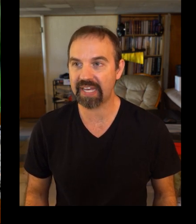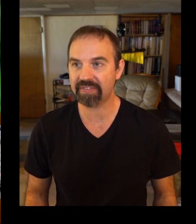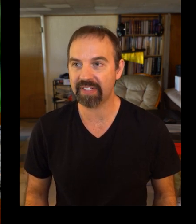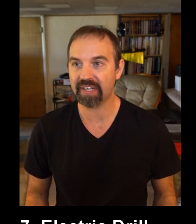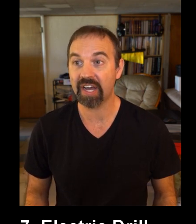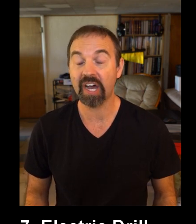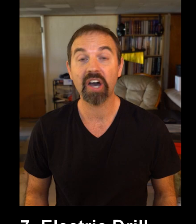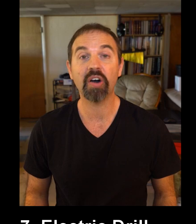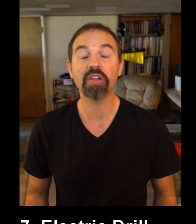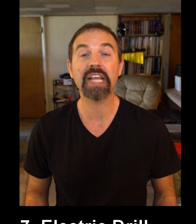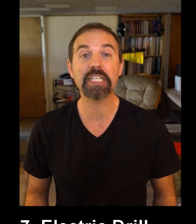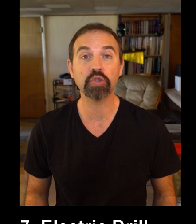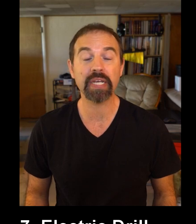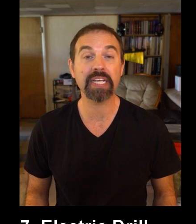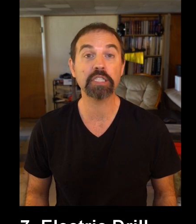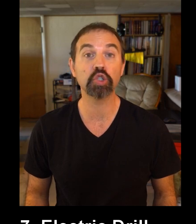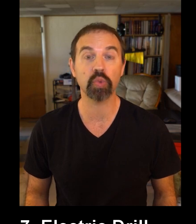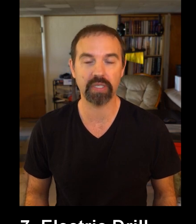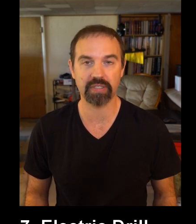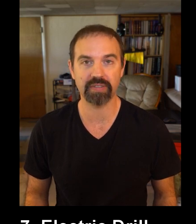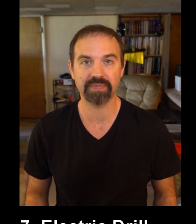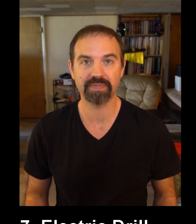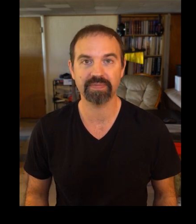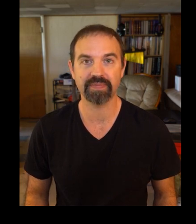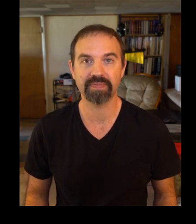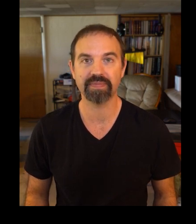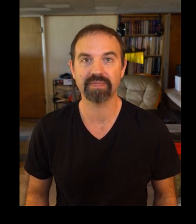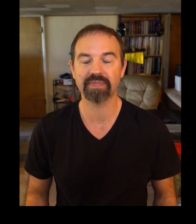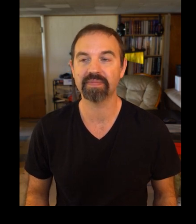Number 7, electric drill.